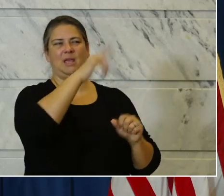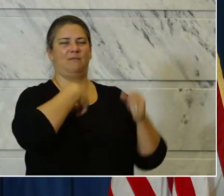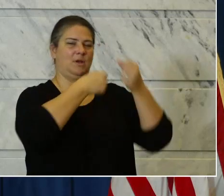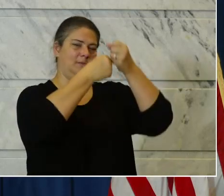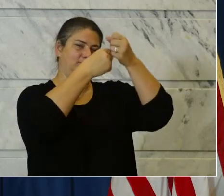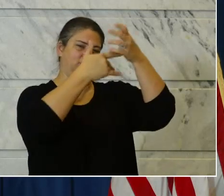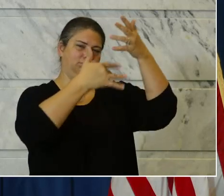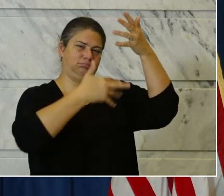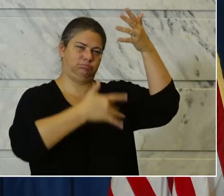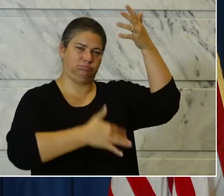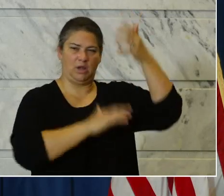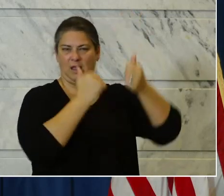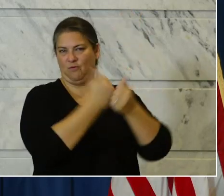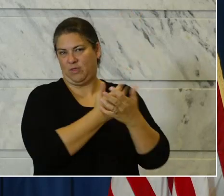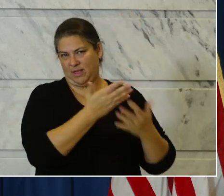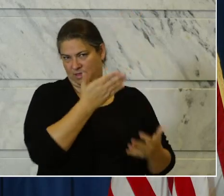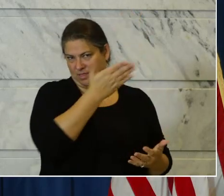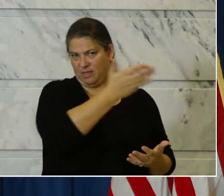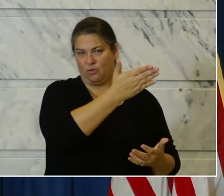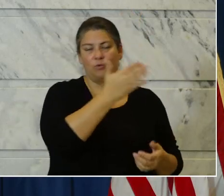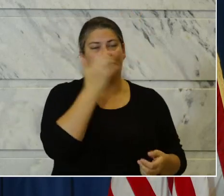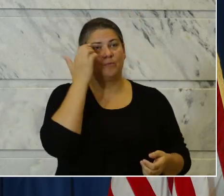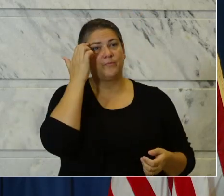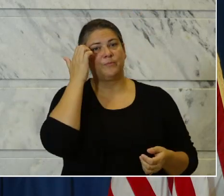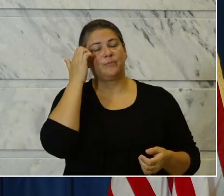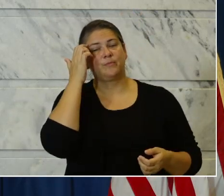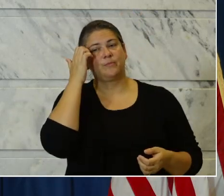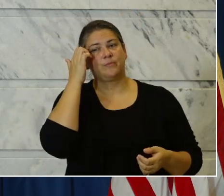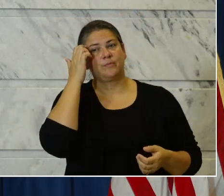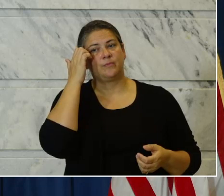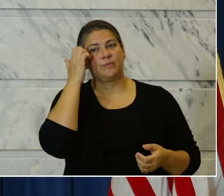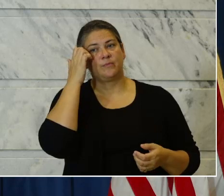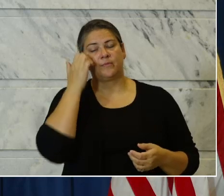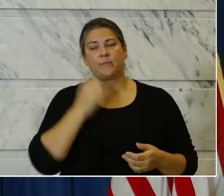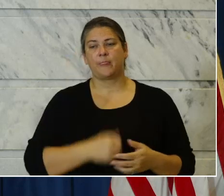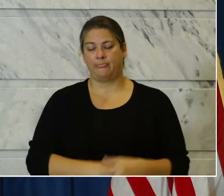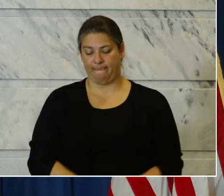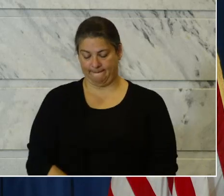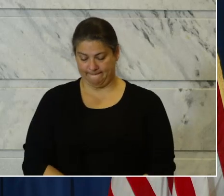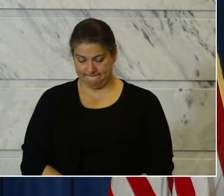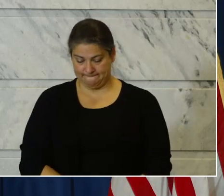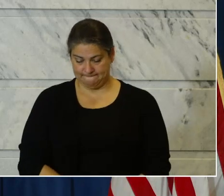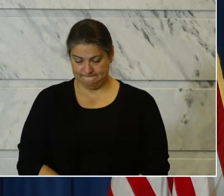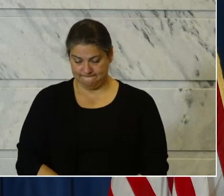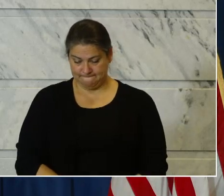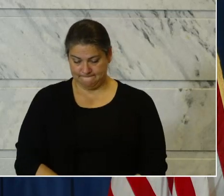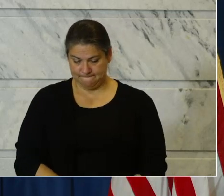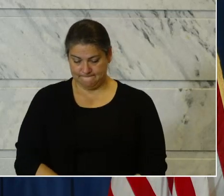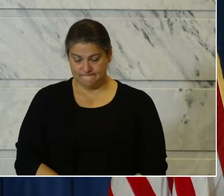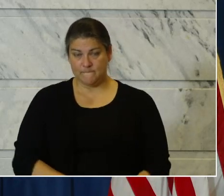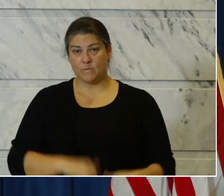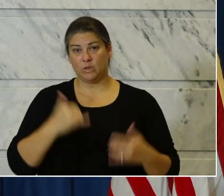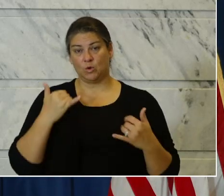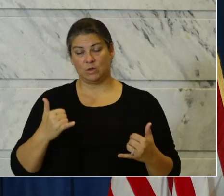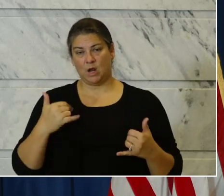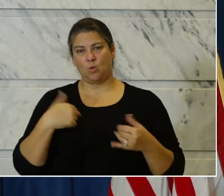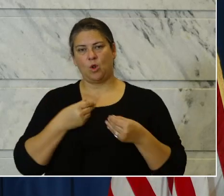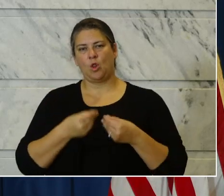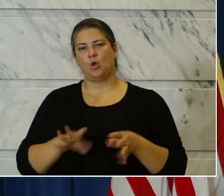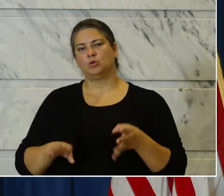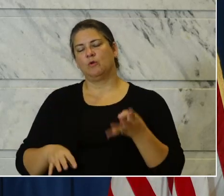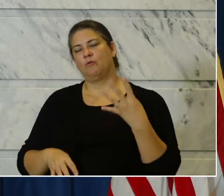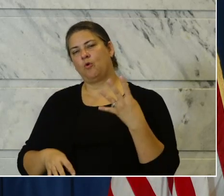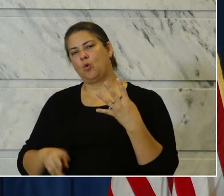single-digit cases. They will be online. Today we've also lost 4 additional